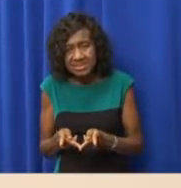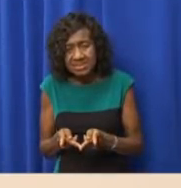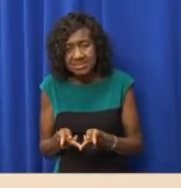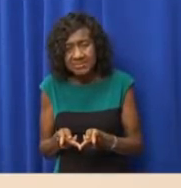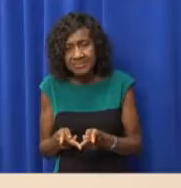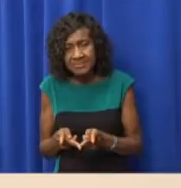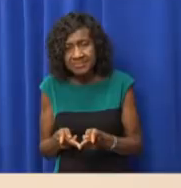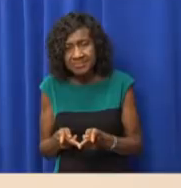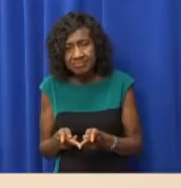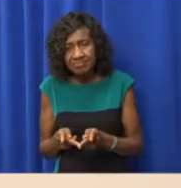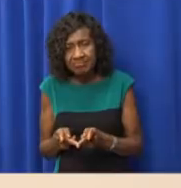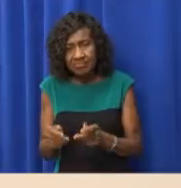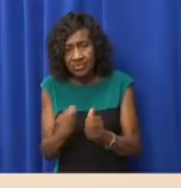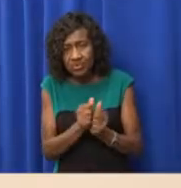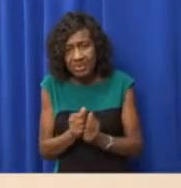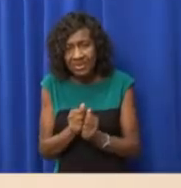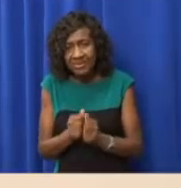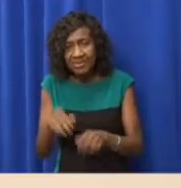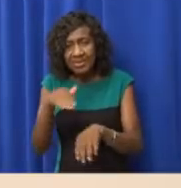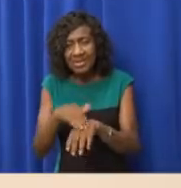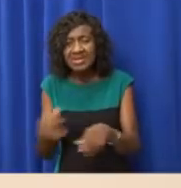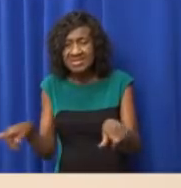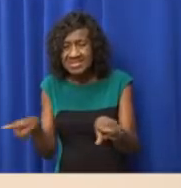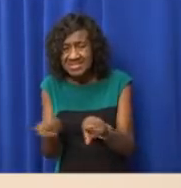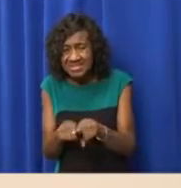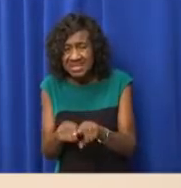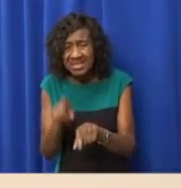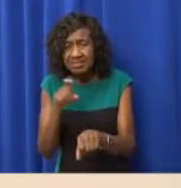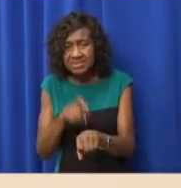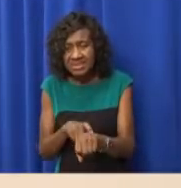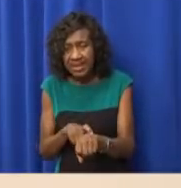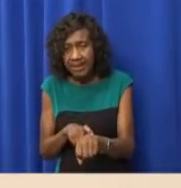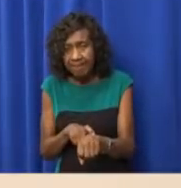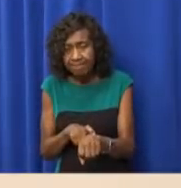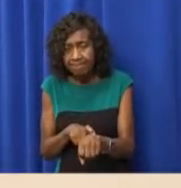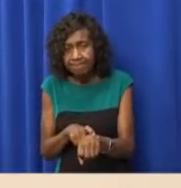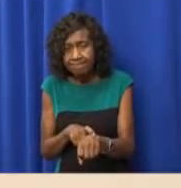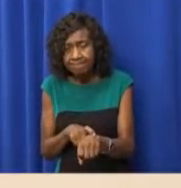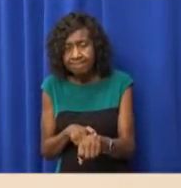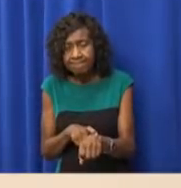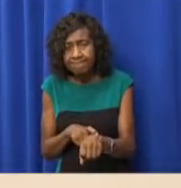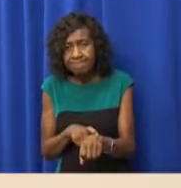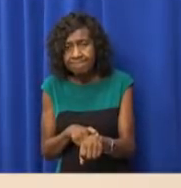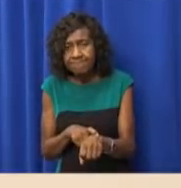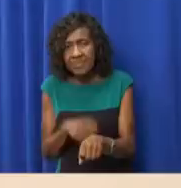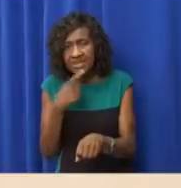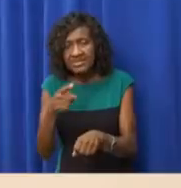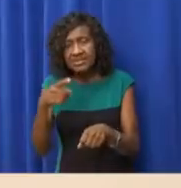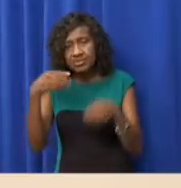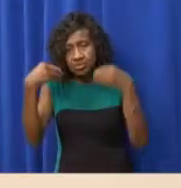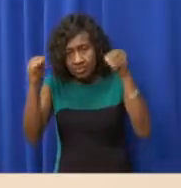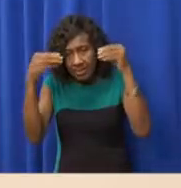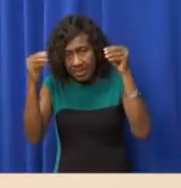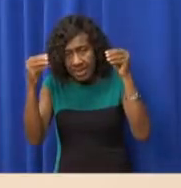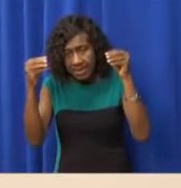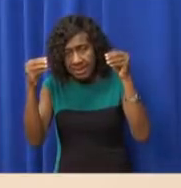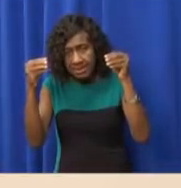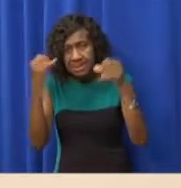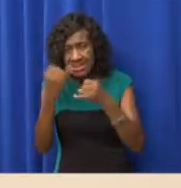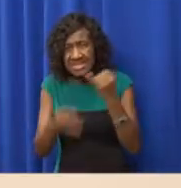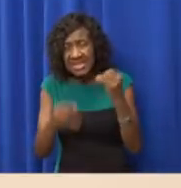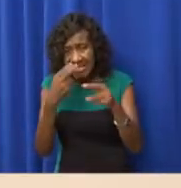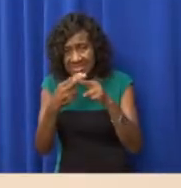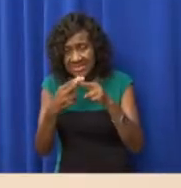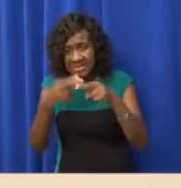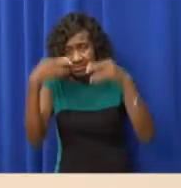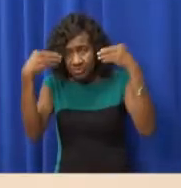time. That's why we introduced it in the first place. And it still holds for the supermarkets